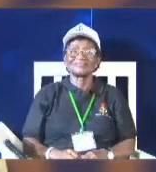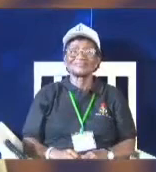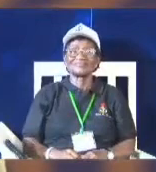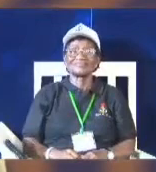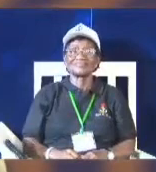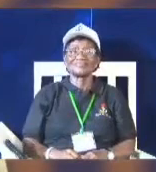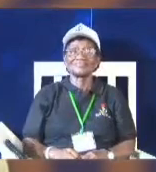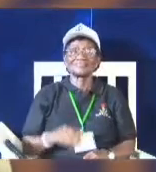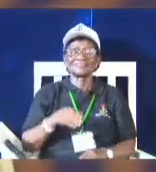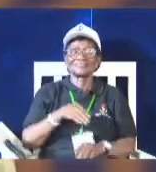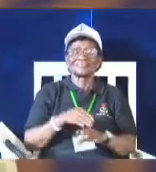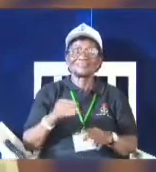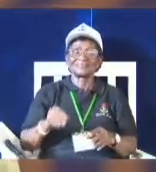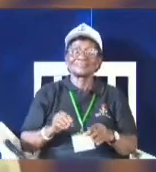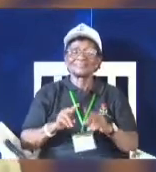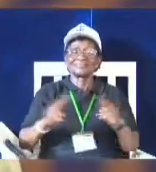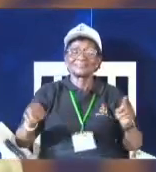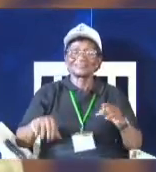At the very bottom,